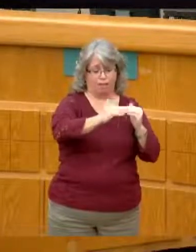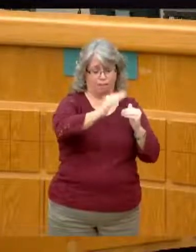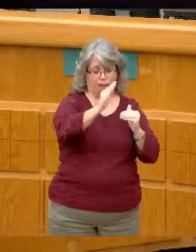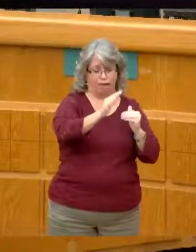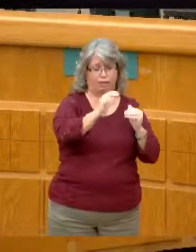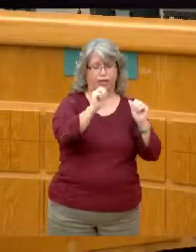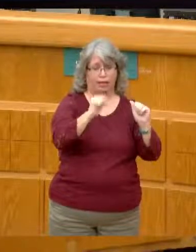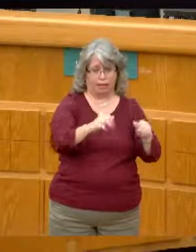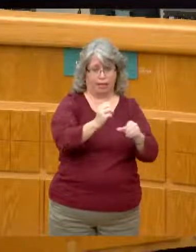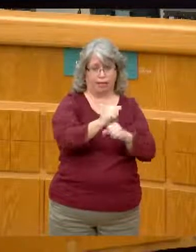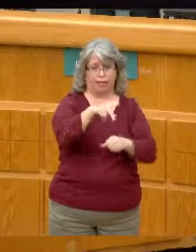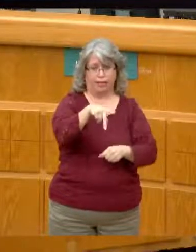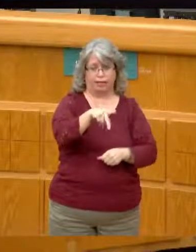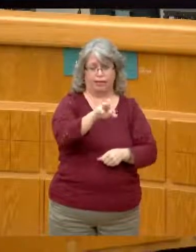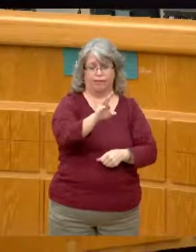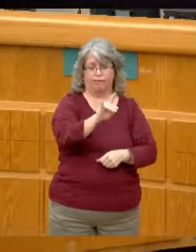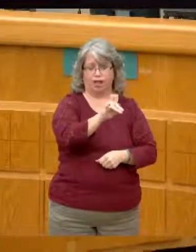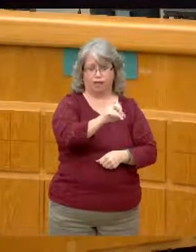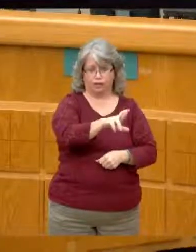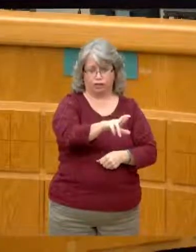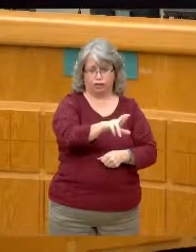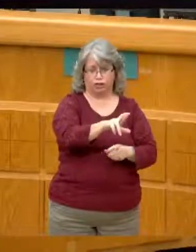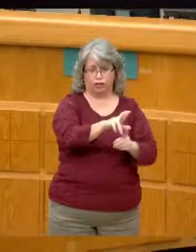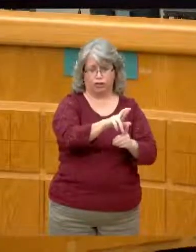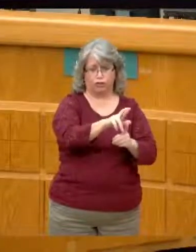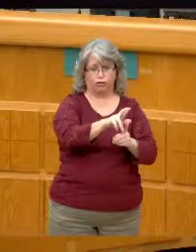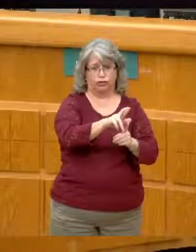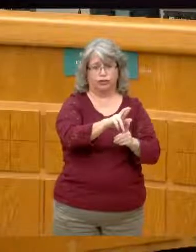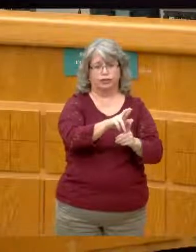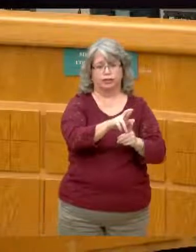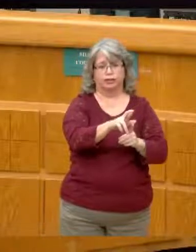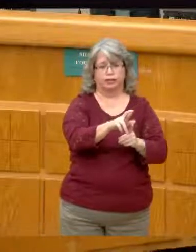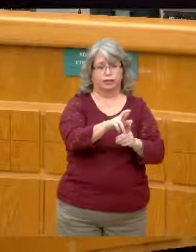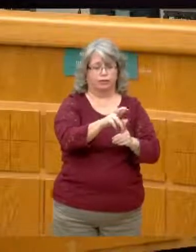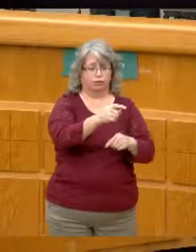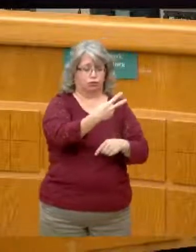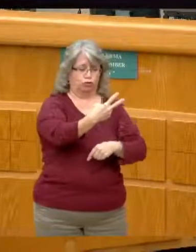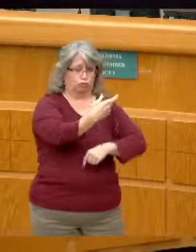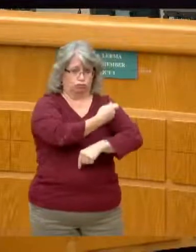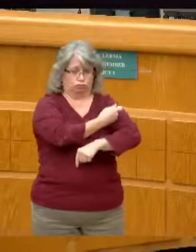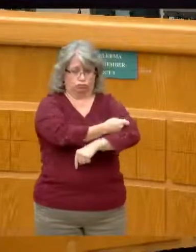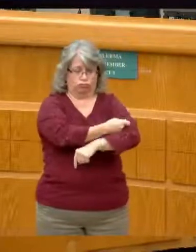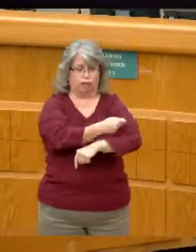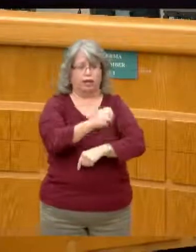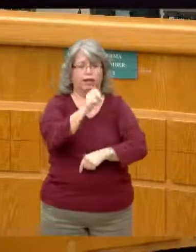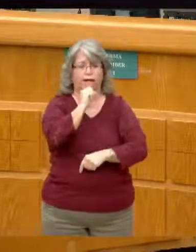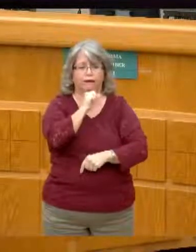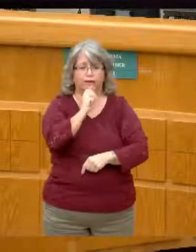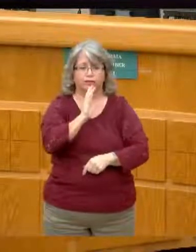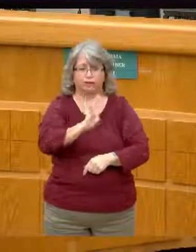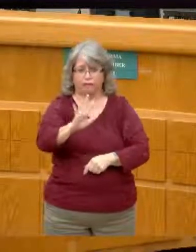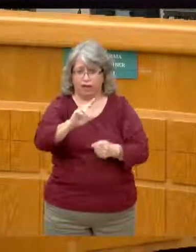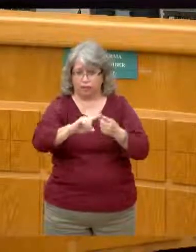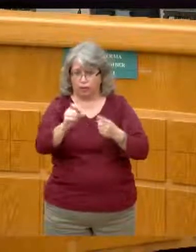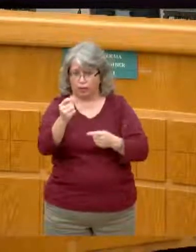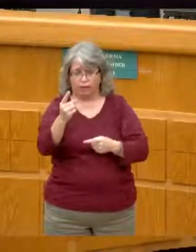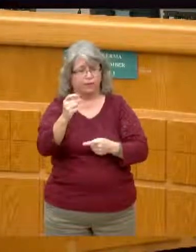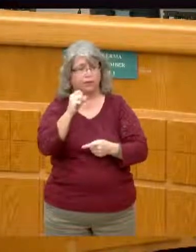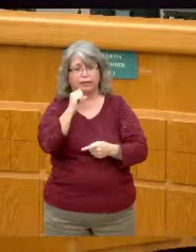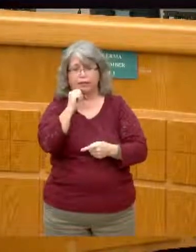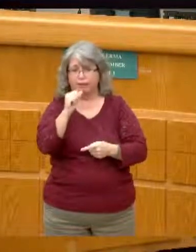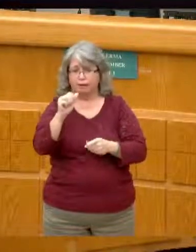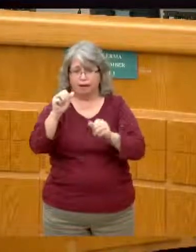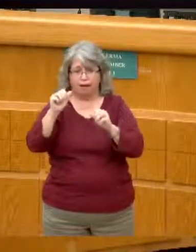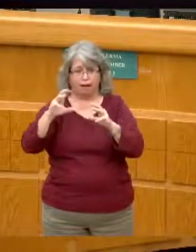only the first 2 doses. Ages 5 to 11 are not eligible for a booster, but they are eligible for an additional